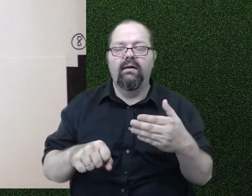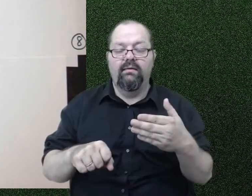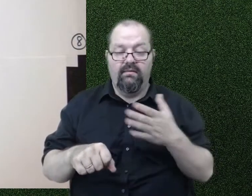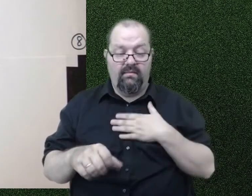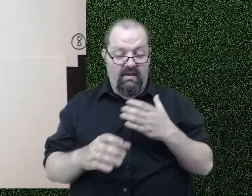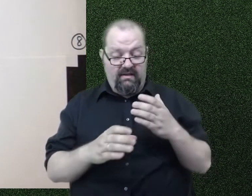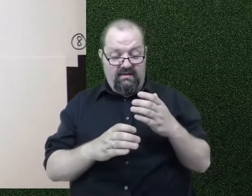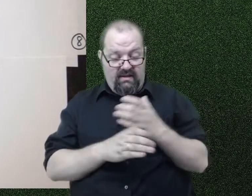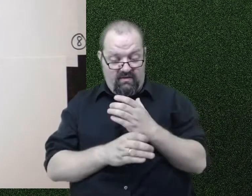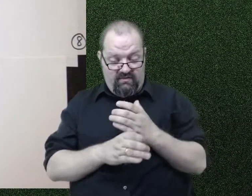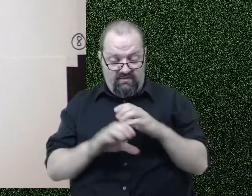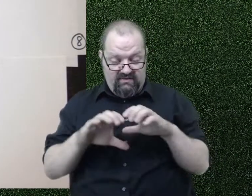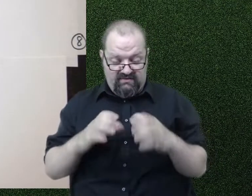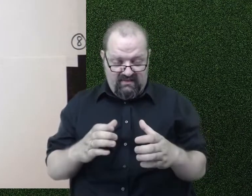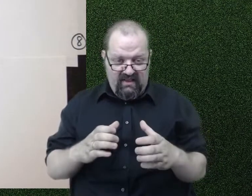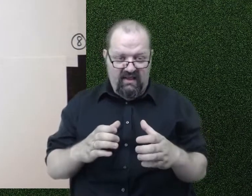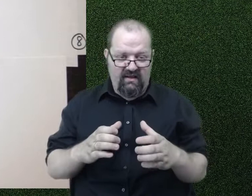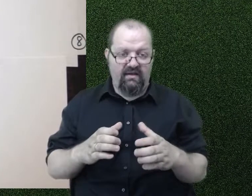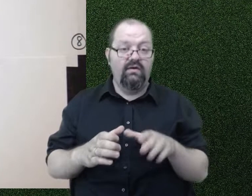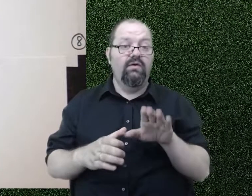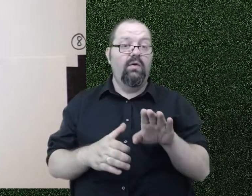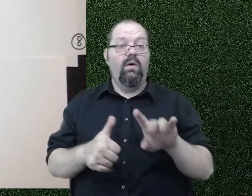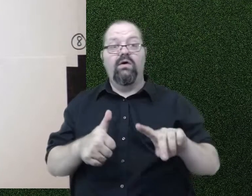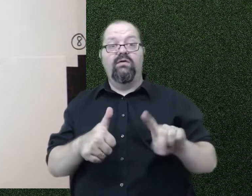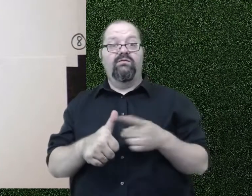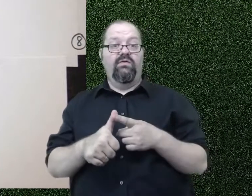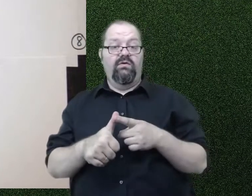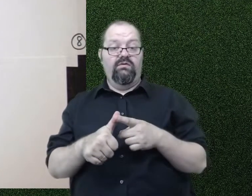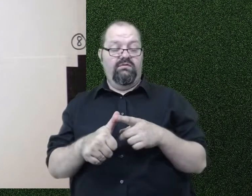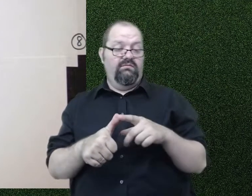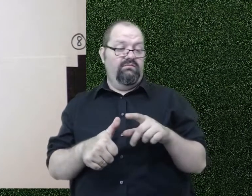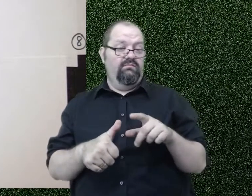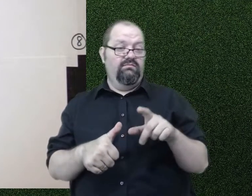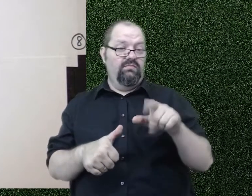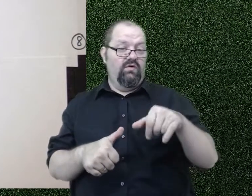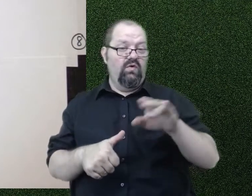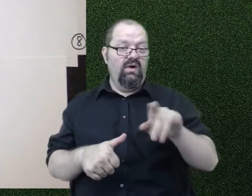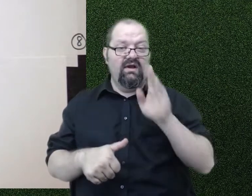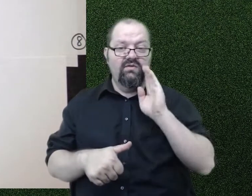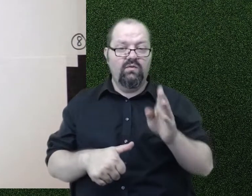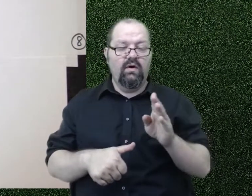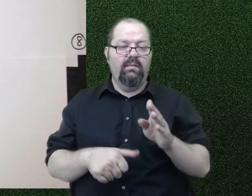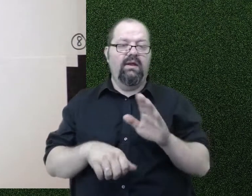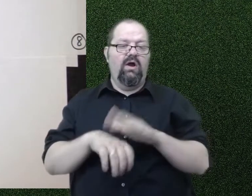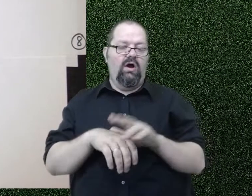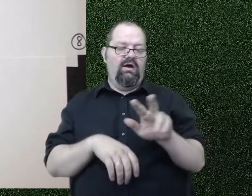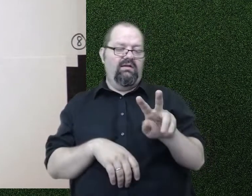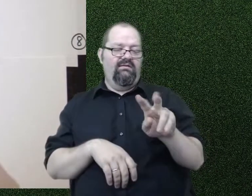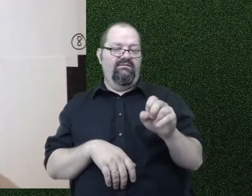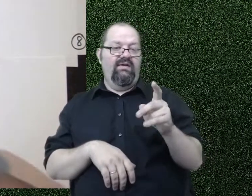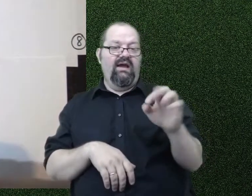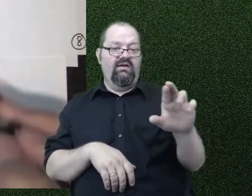calculus class, your first standard is on vectors and vector operations.